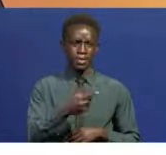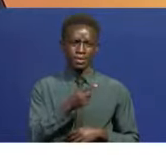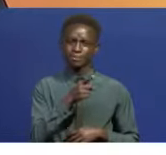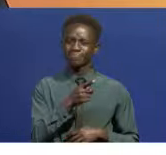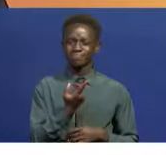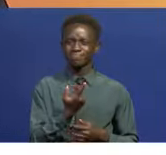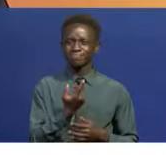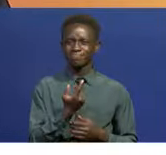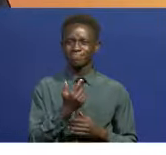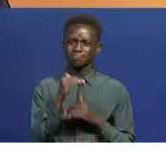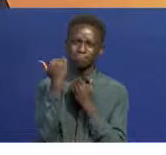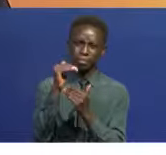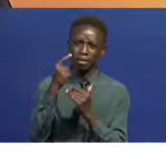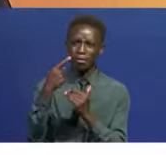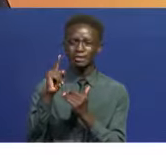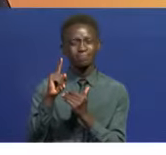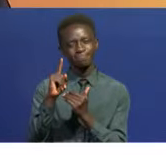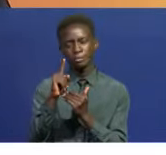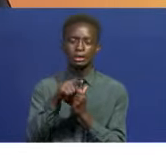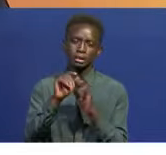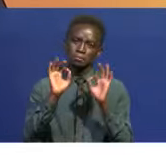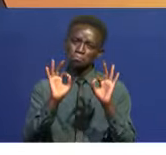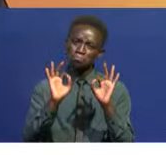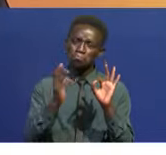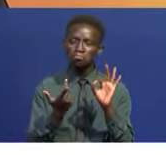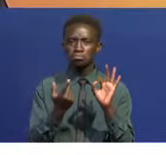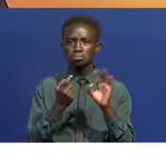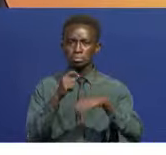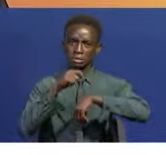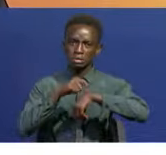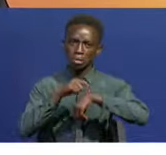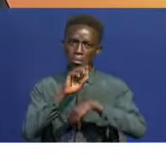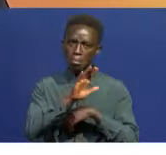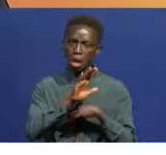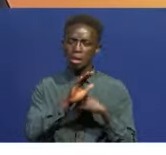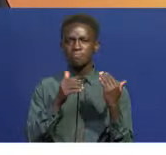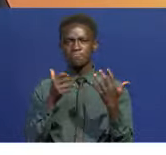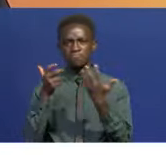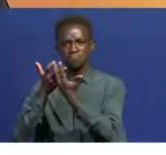smart in terms of the timings, in terms of